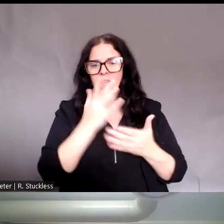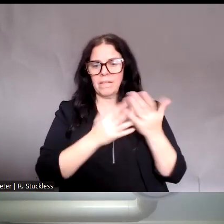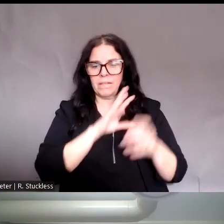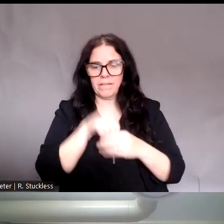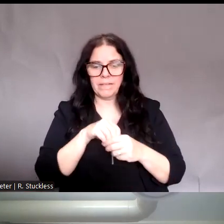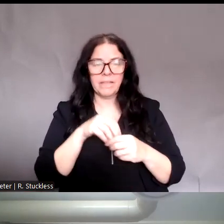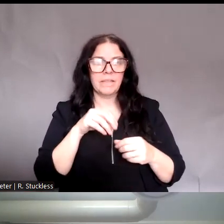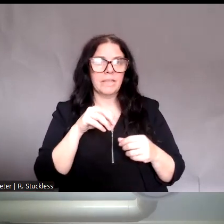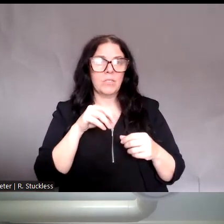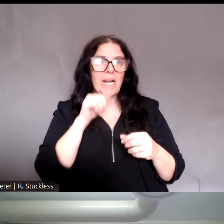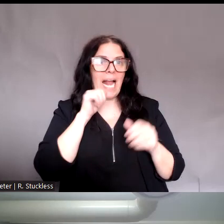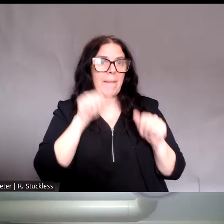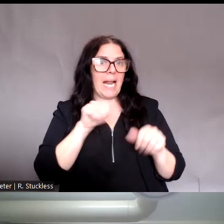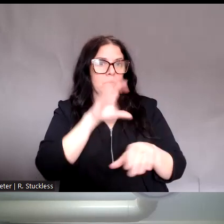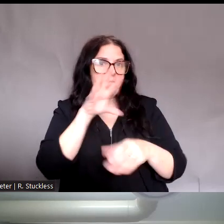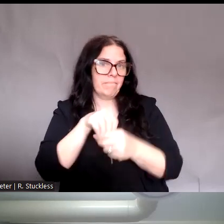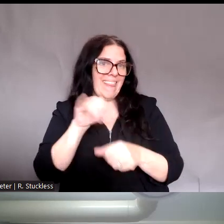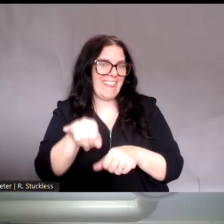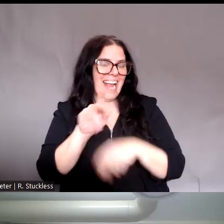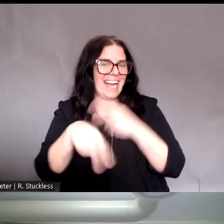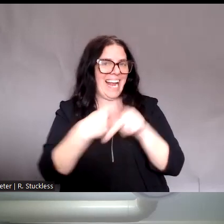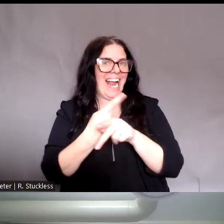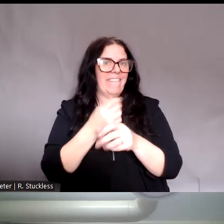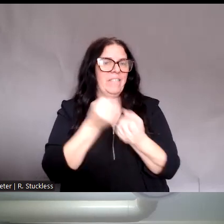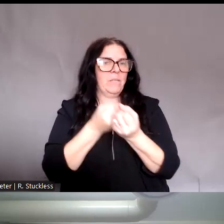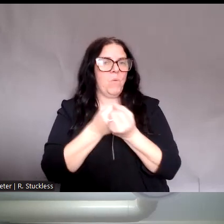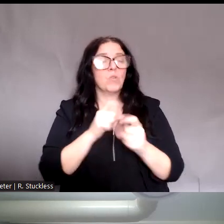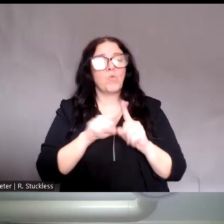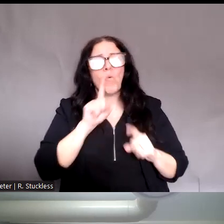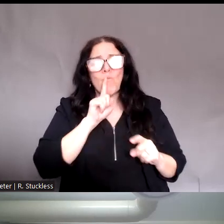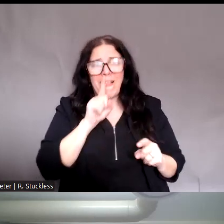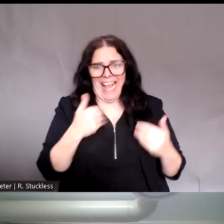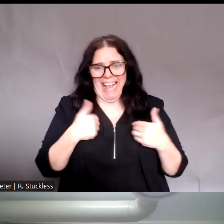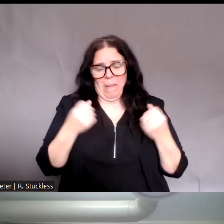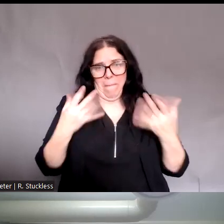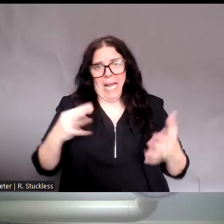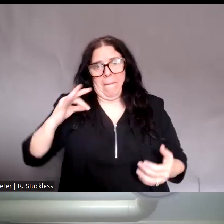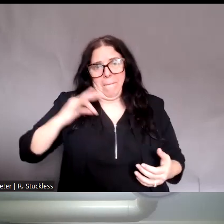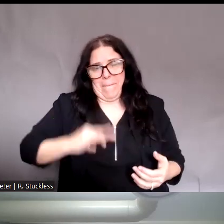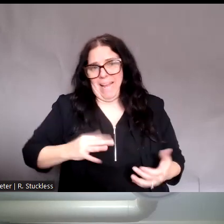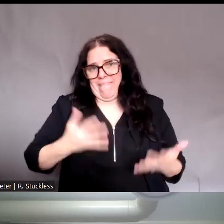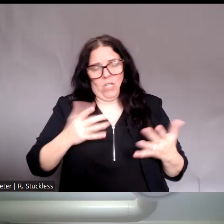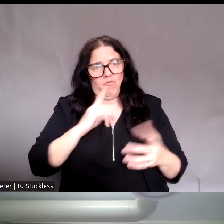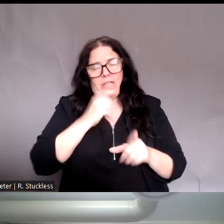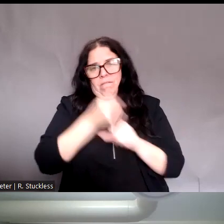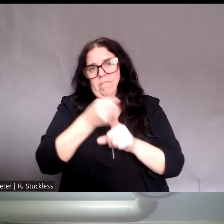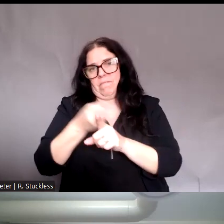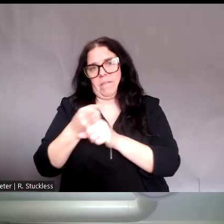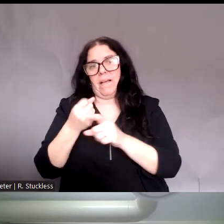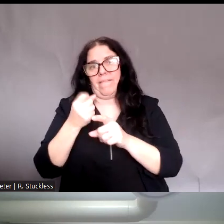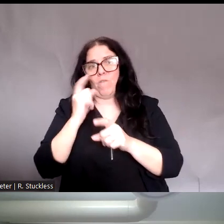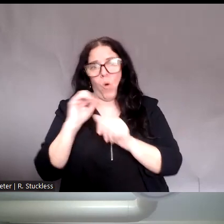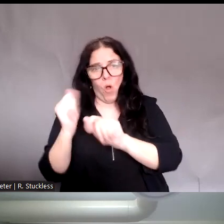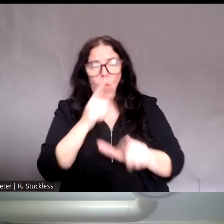before. And so, the benefits are there writ large for everyone who's